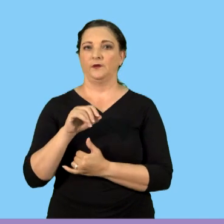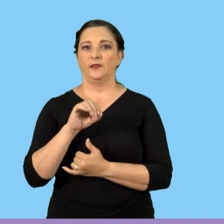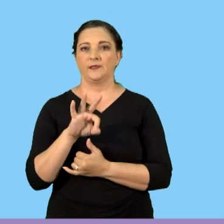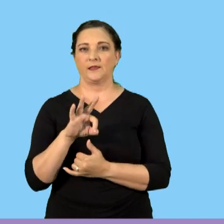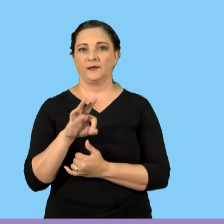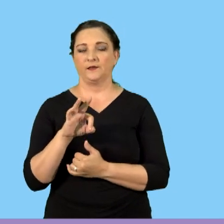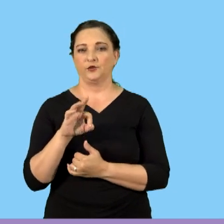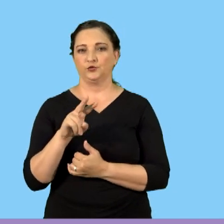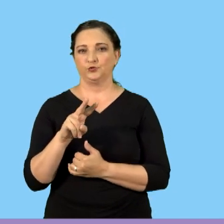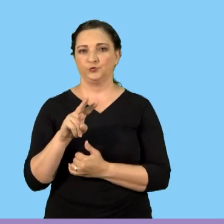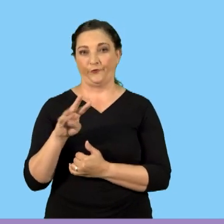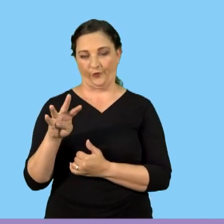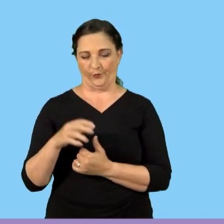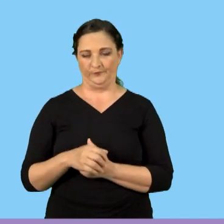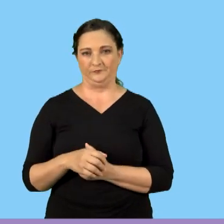of